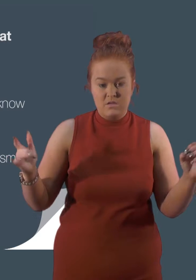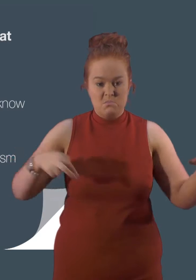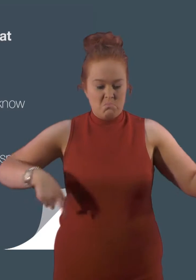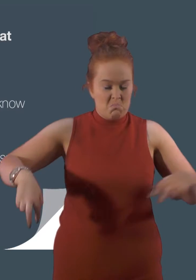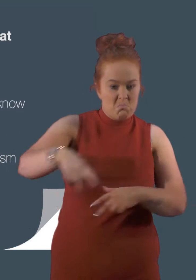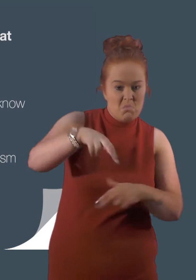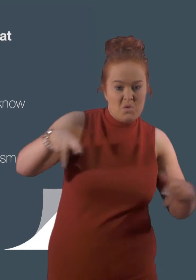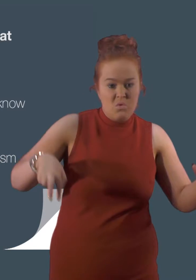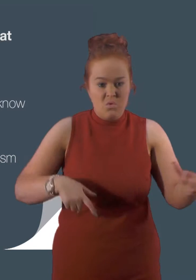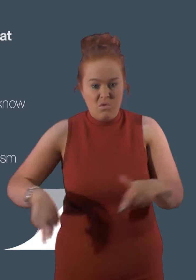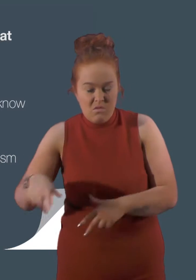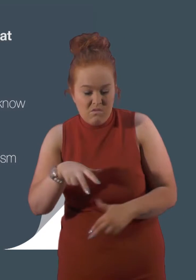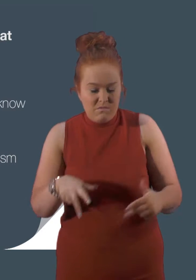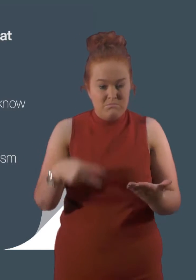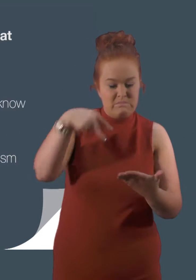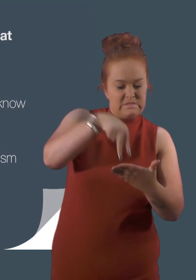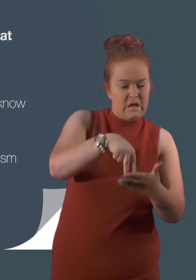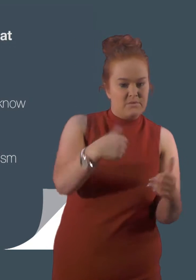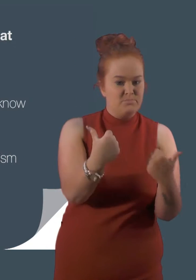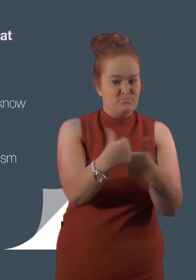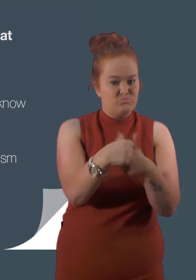sectarianism is?